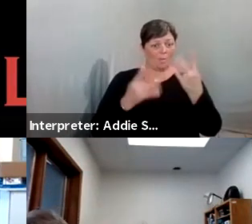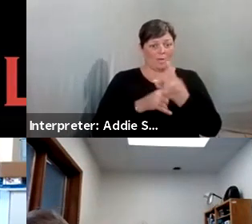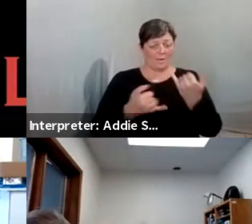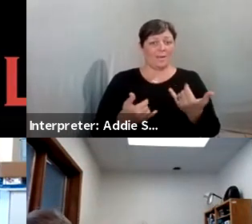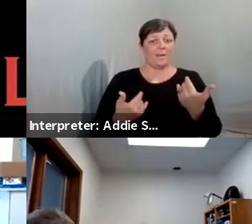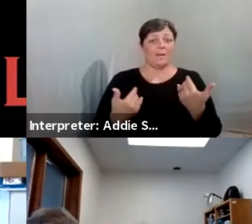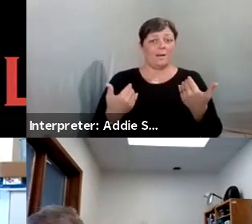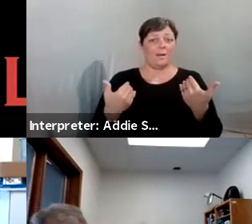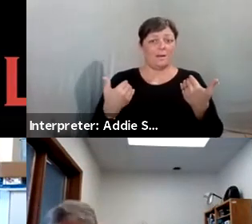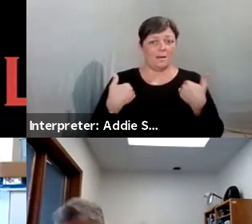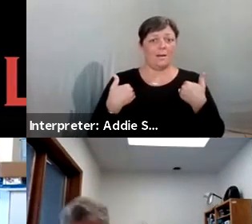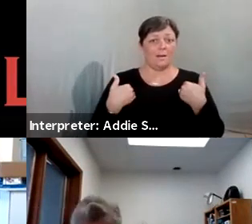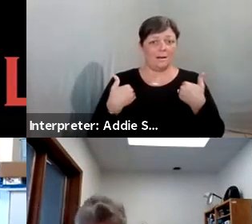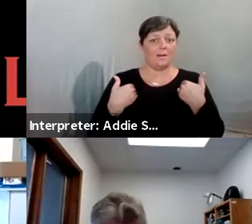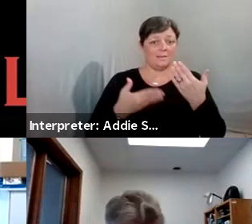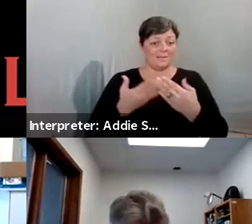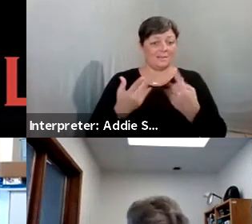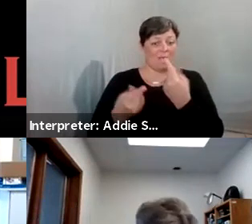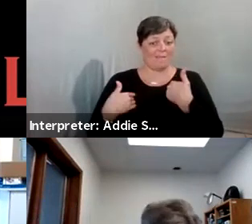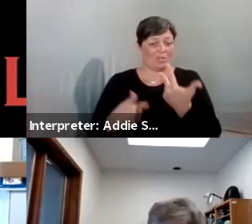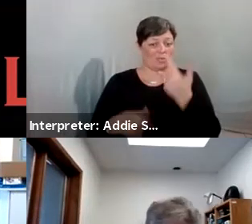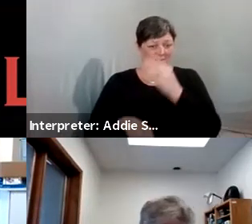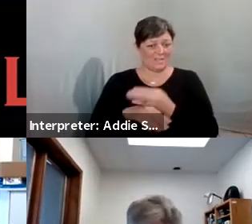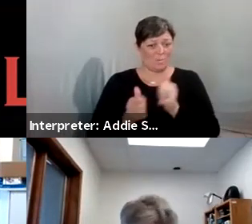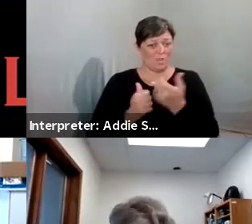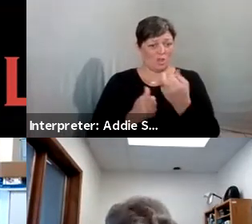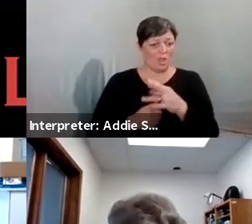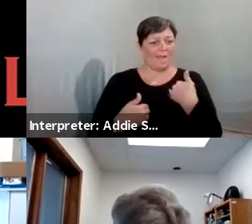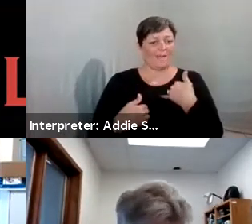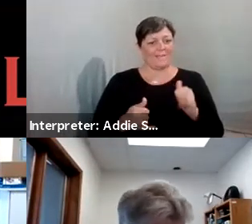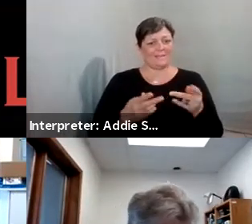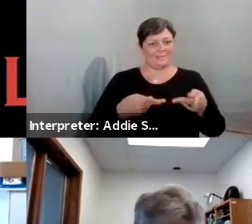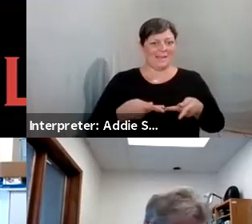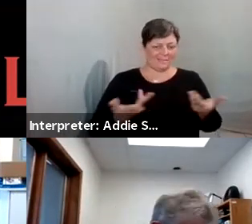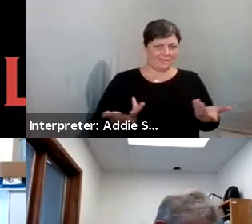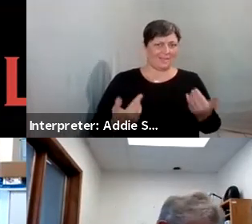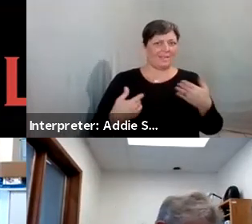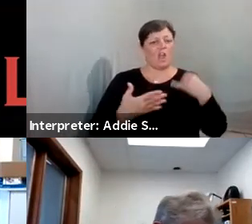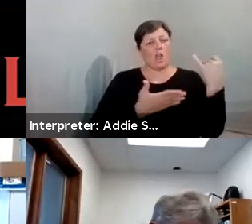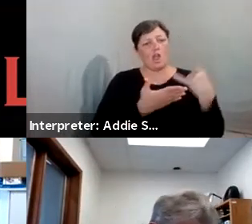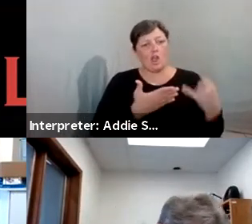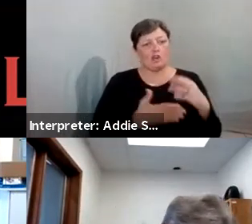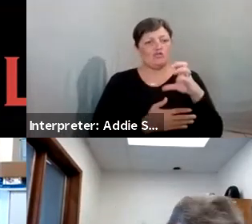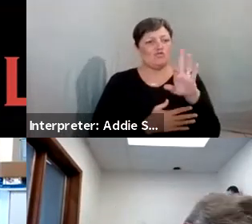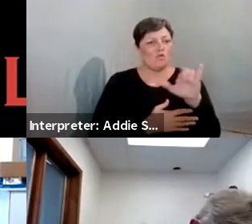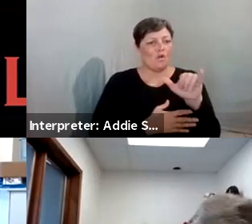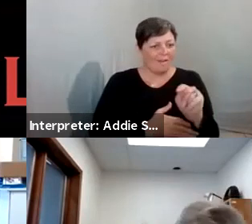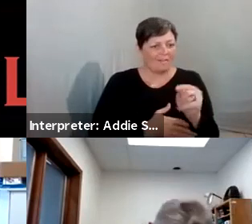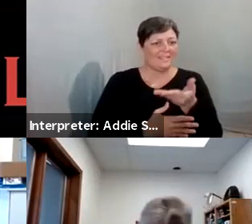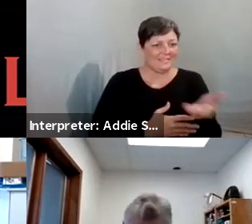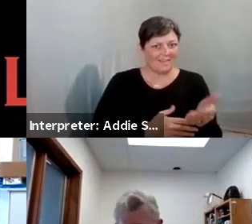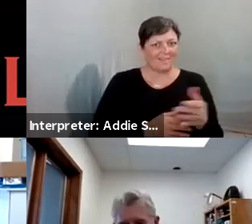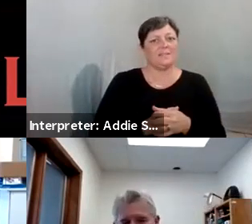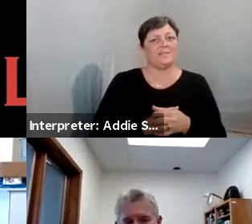their 3 sons with her right now. So they have that space. There's art and craft stuff back